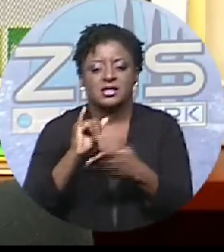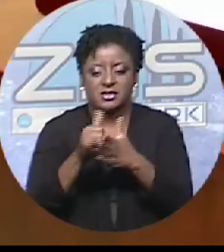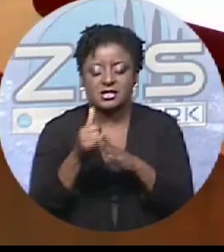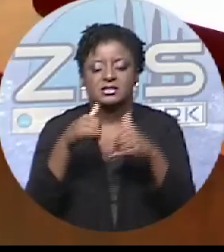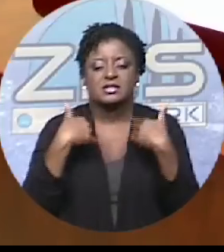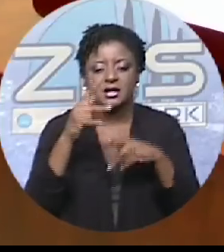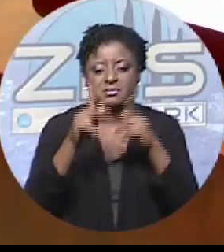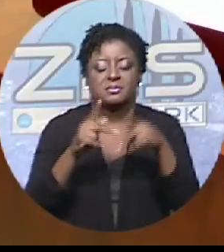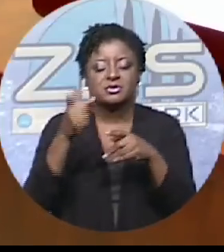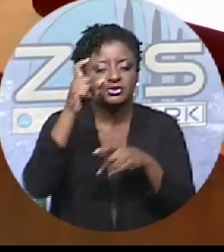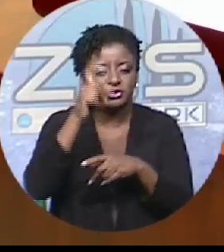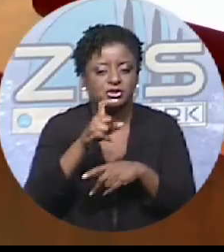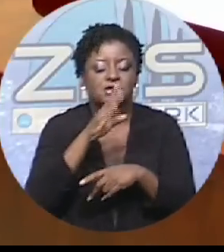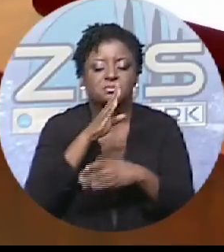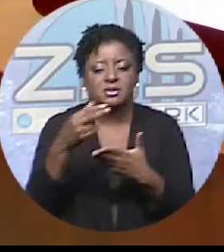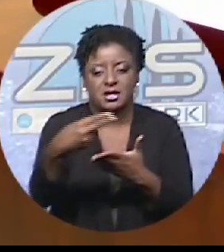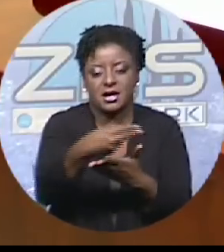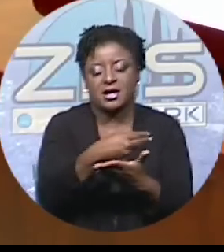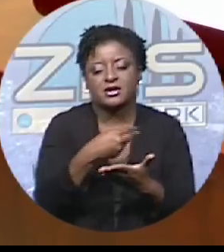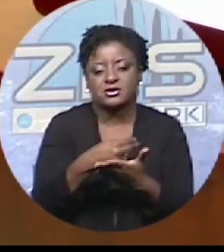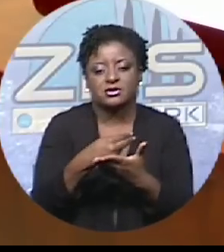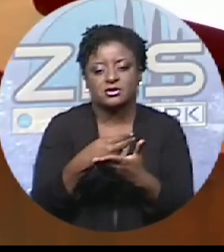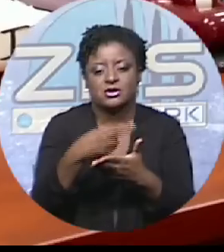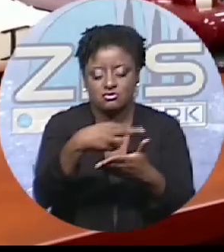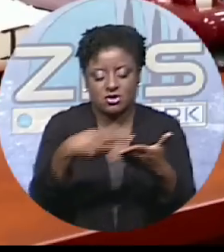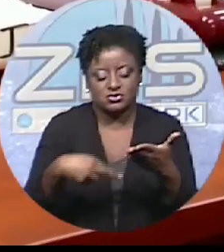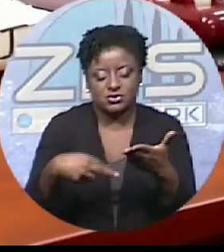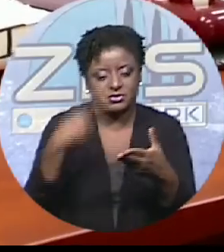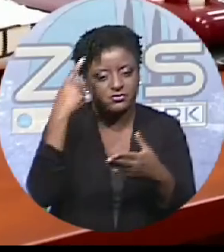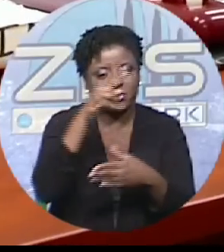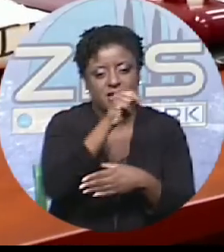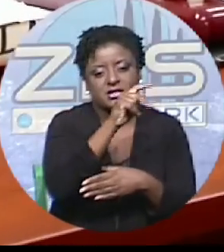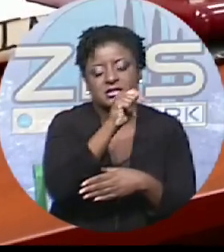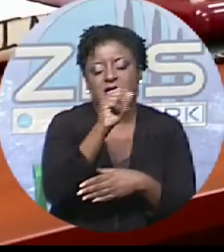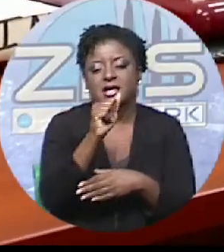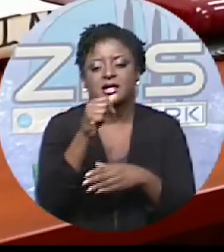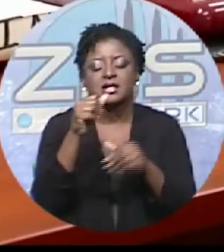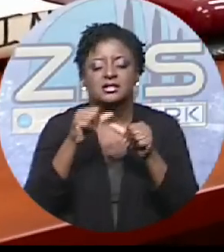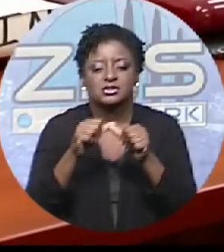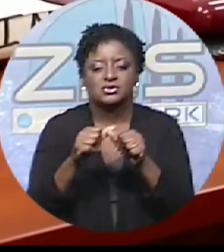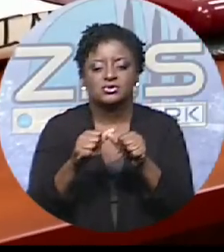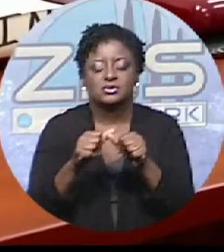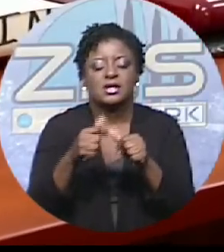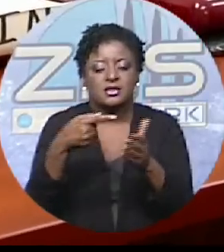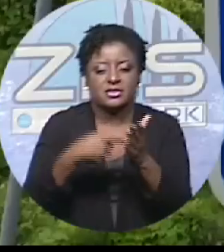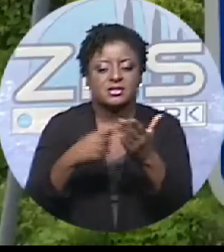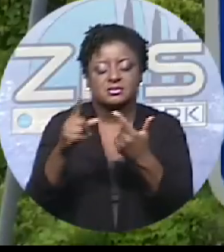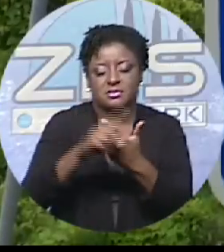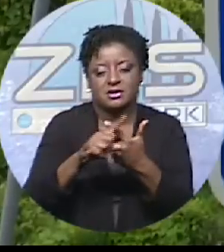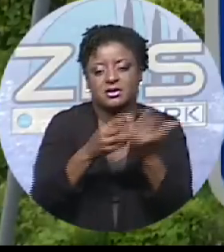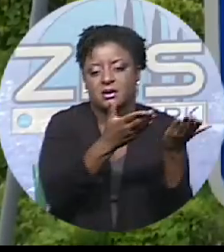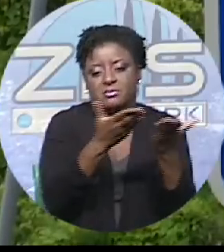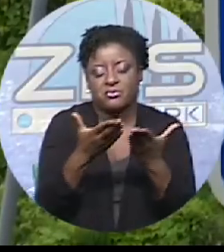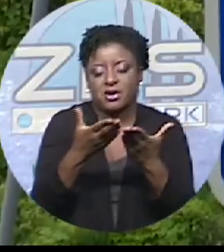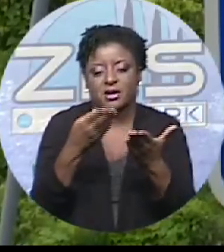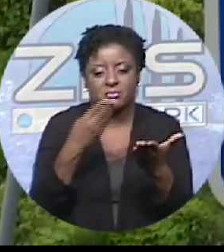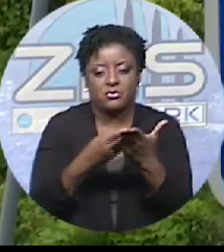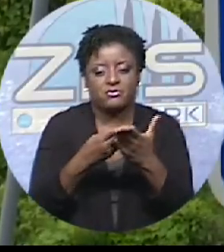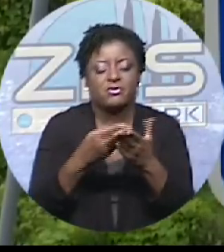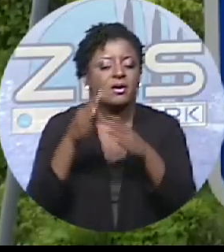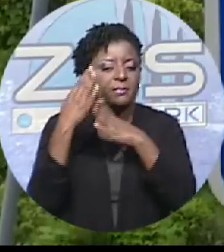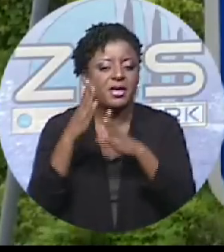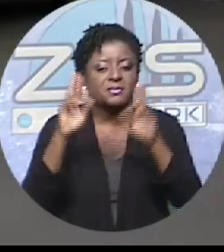hired. Registration for the NTA continues this month. Interested persons are asked to bring their proof of Bahamian citizenship at the